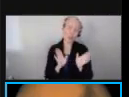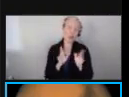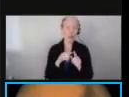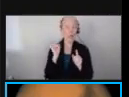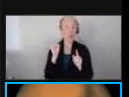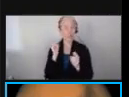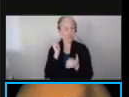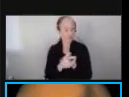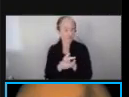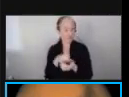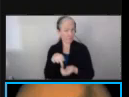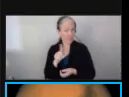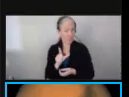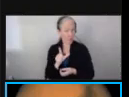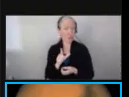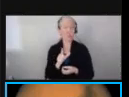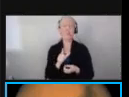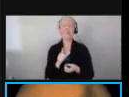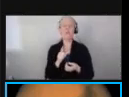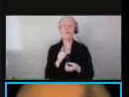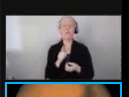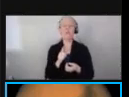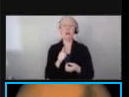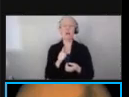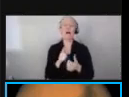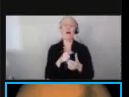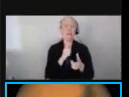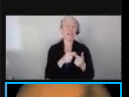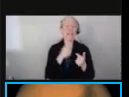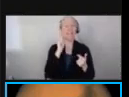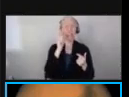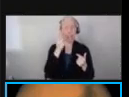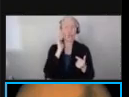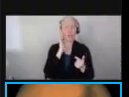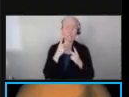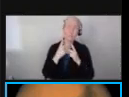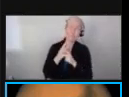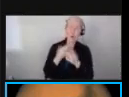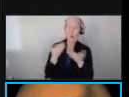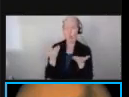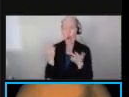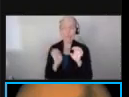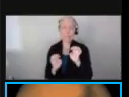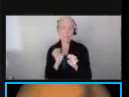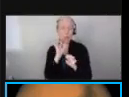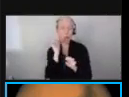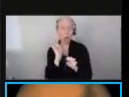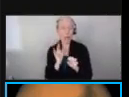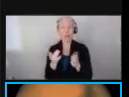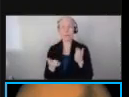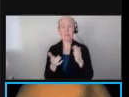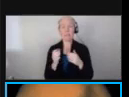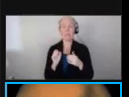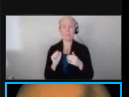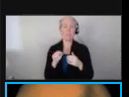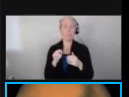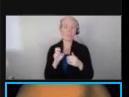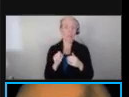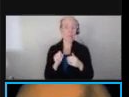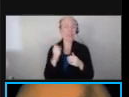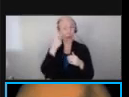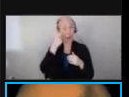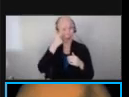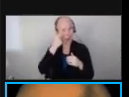payload, then we would identify the experiments needed there. And those could be things like SANS doing ultrasound of the